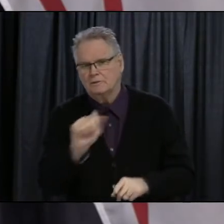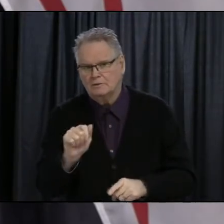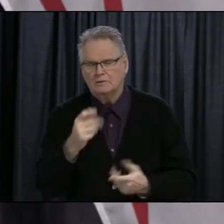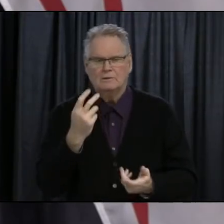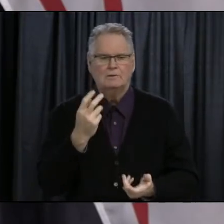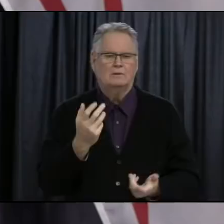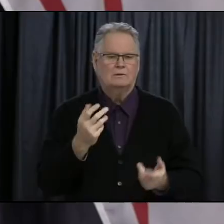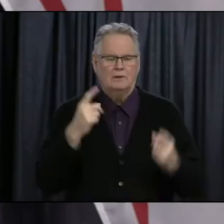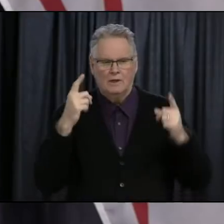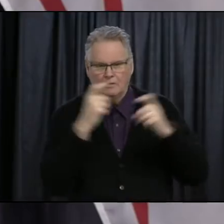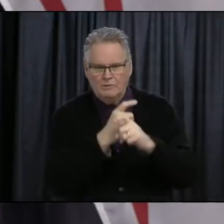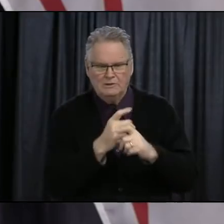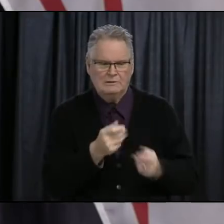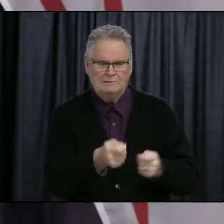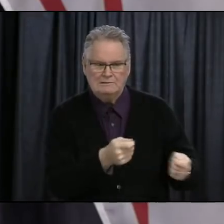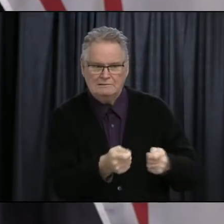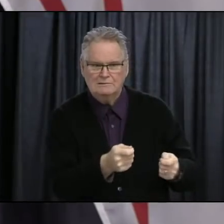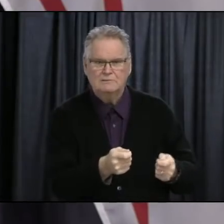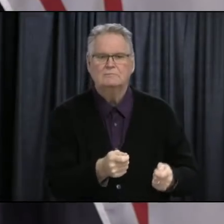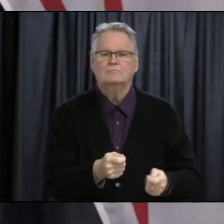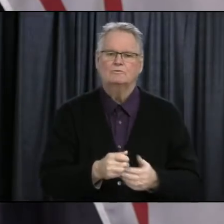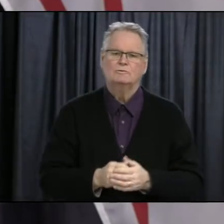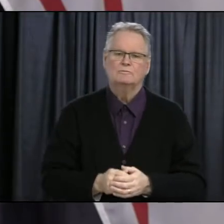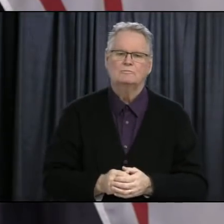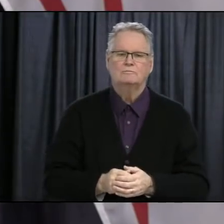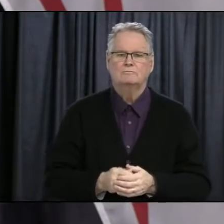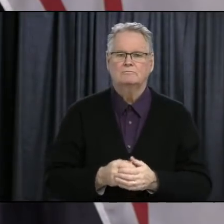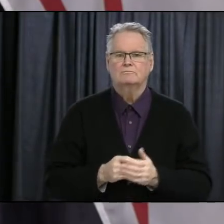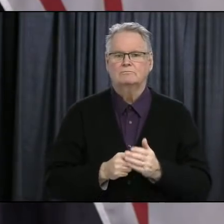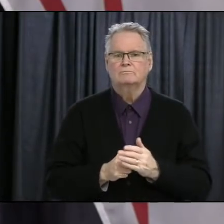access the curriculum as others would be.